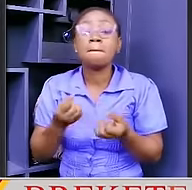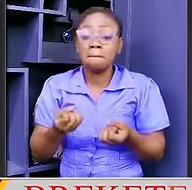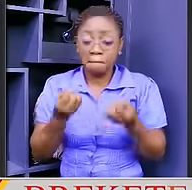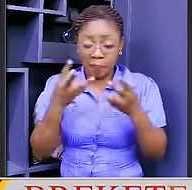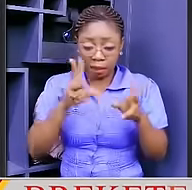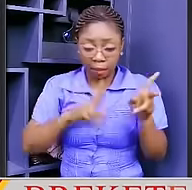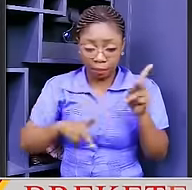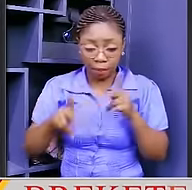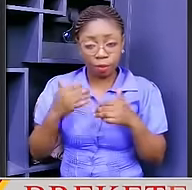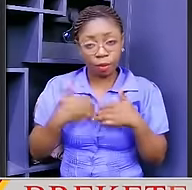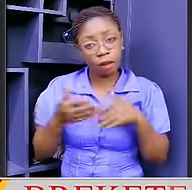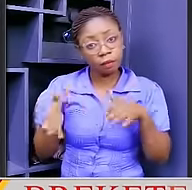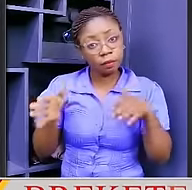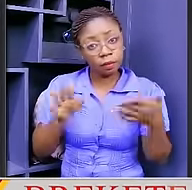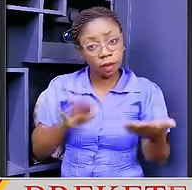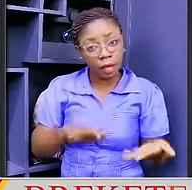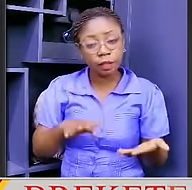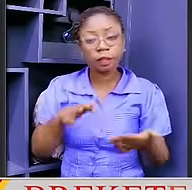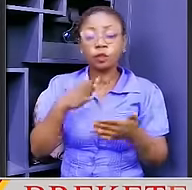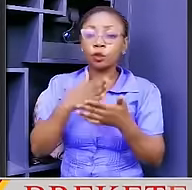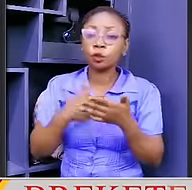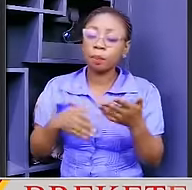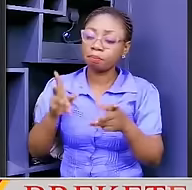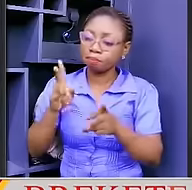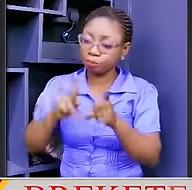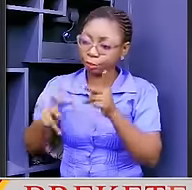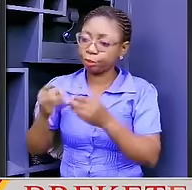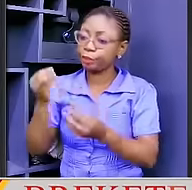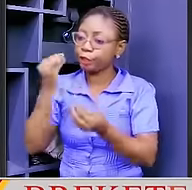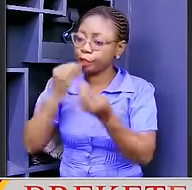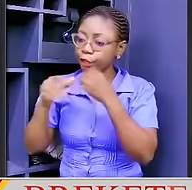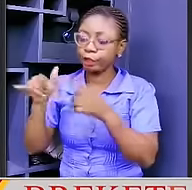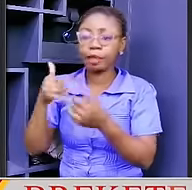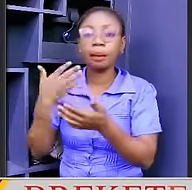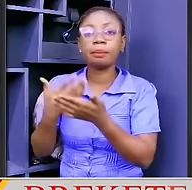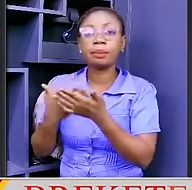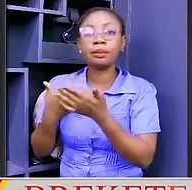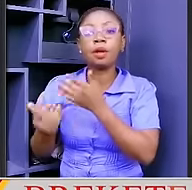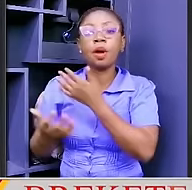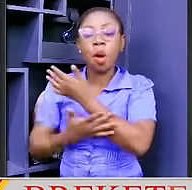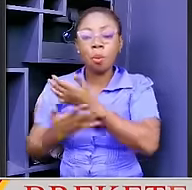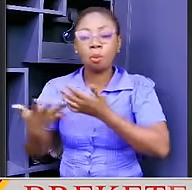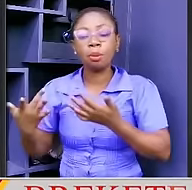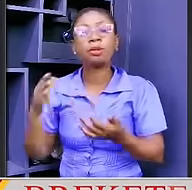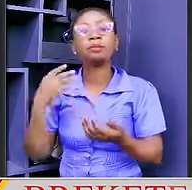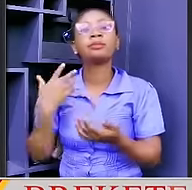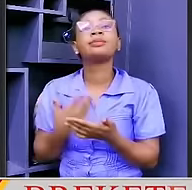Many people don't die. Some people chop their money, blood money.